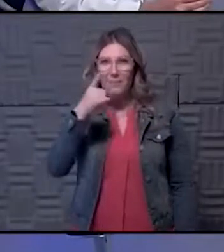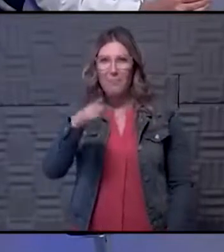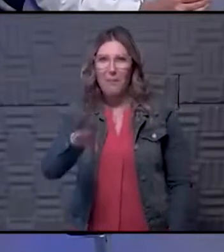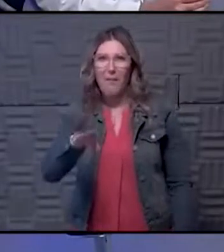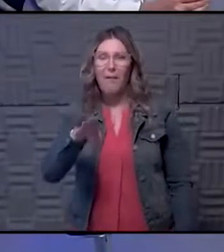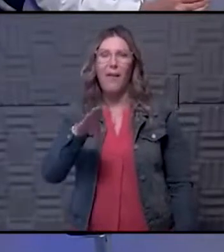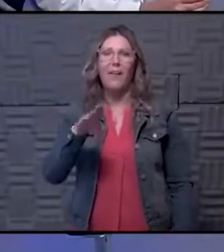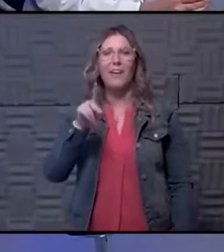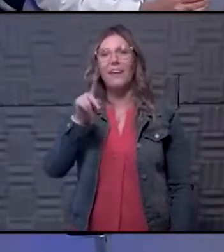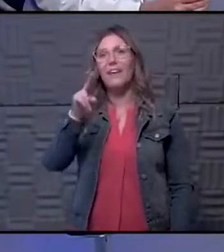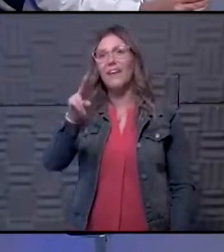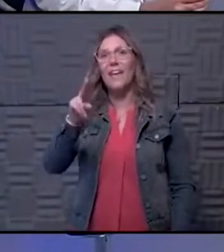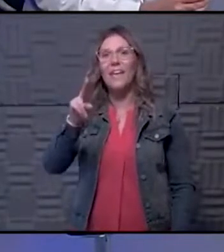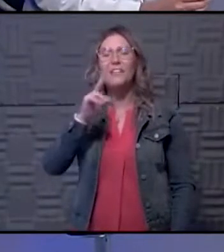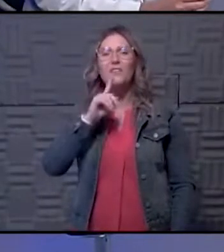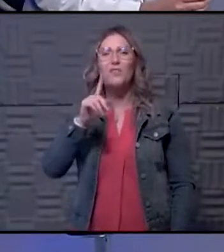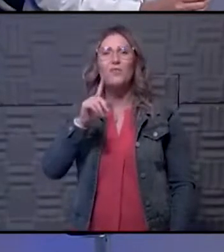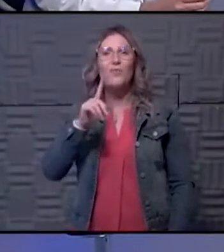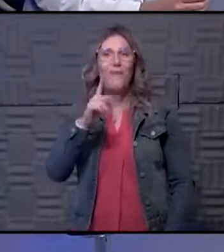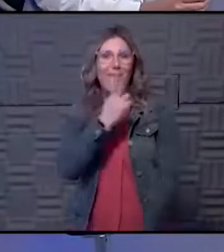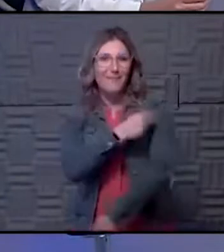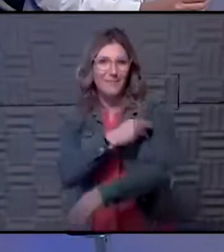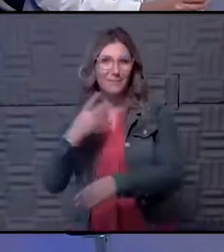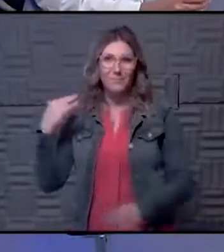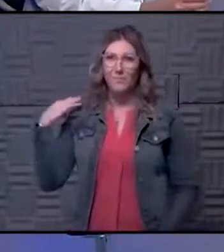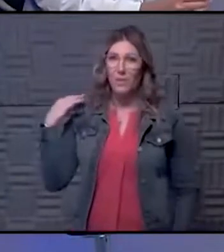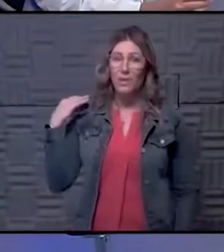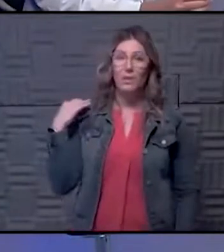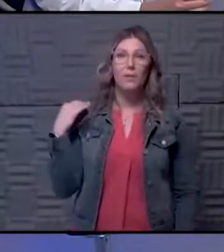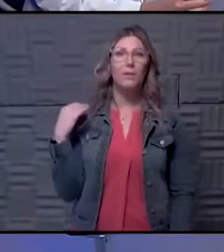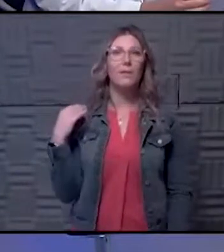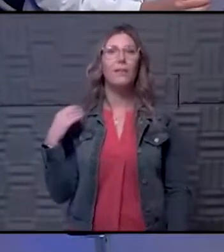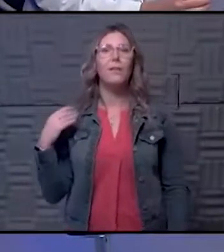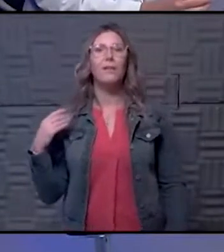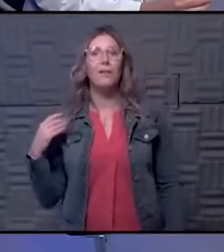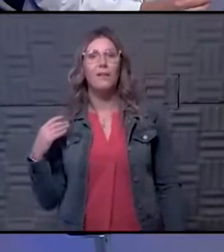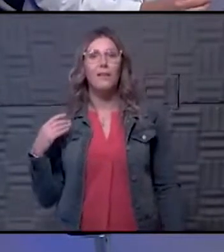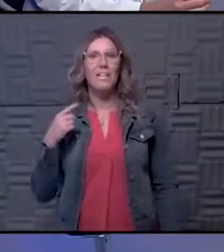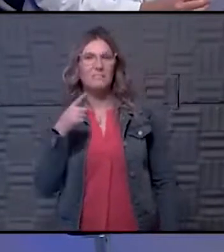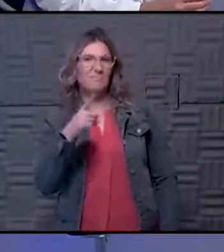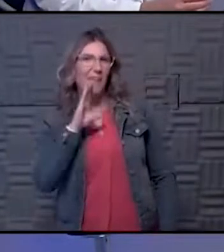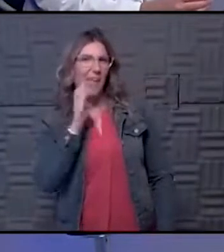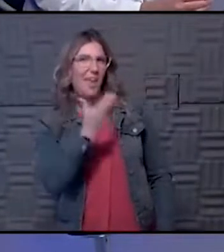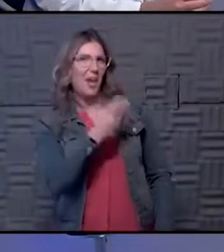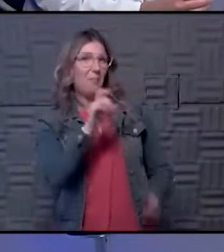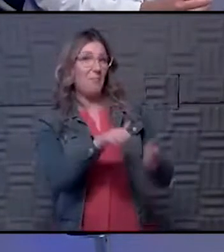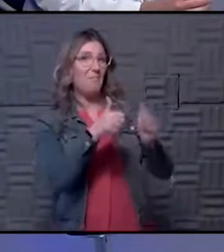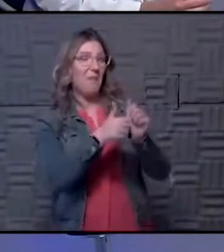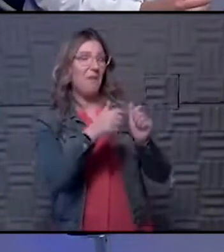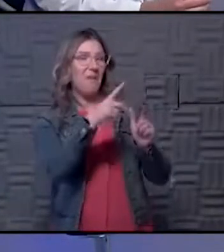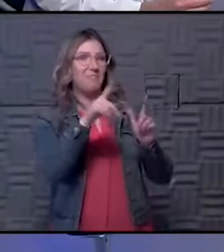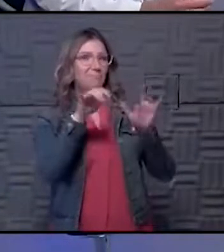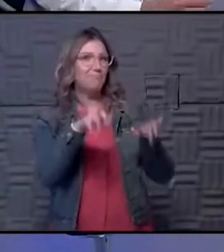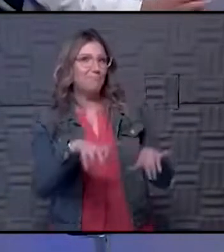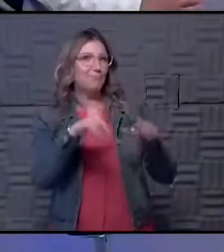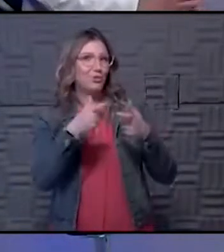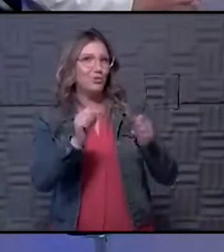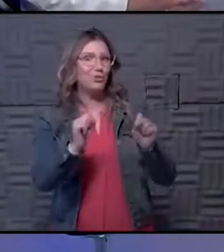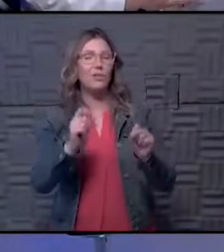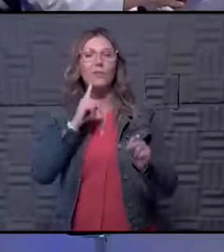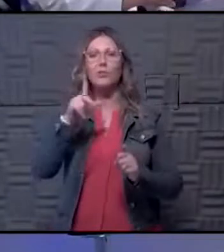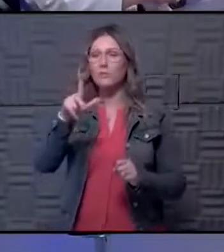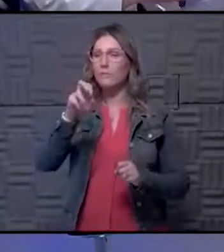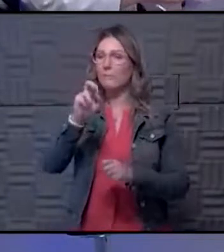KU Hospital volunteering and find it. There is a link team's trying from to do our that. page. There is a link from our page